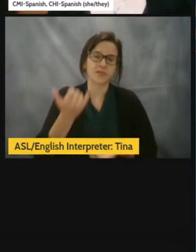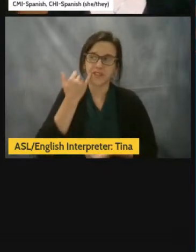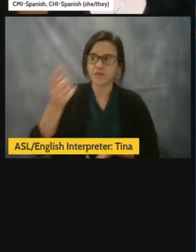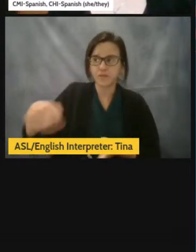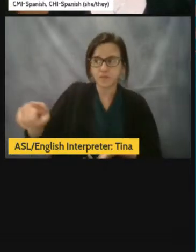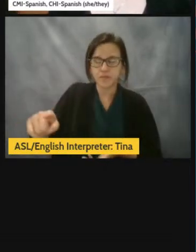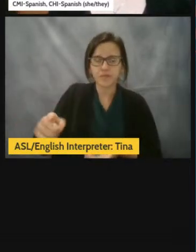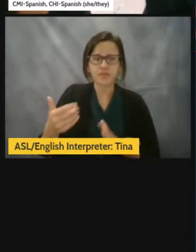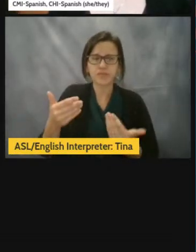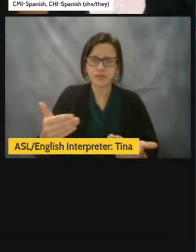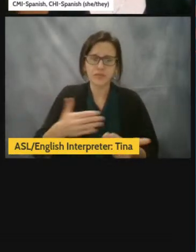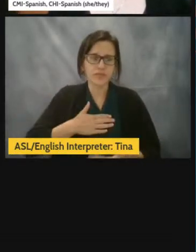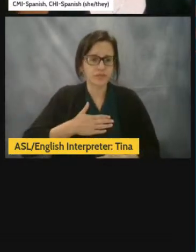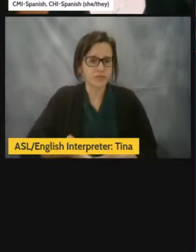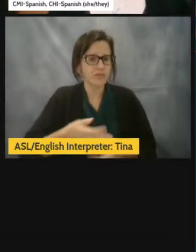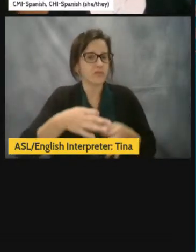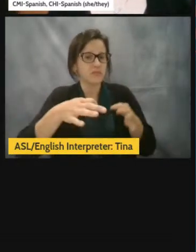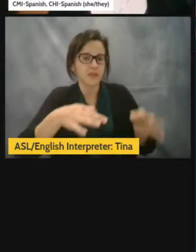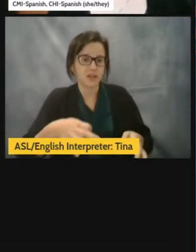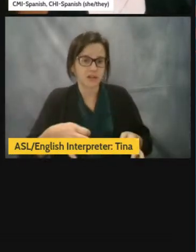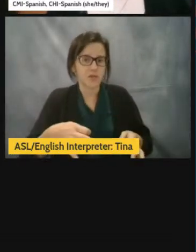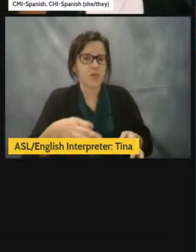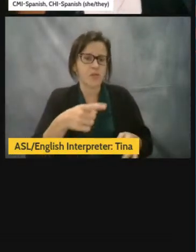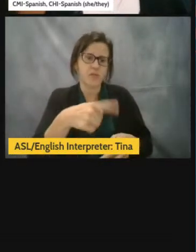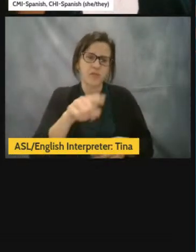y'all. Okay? It is Pride Month.